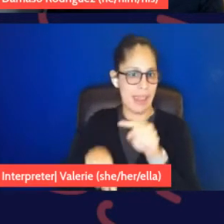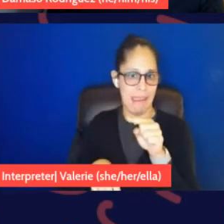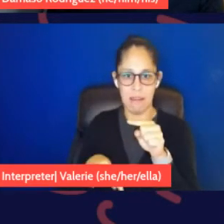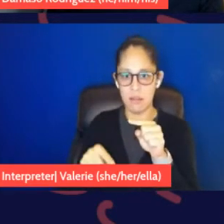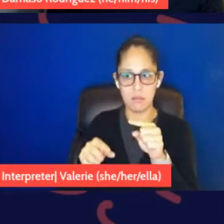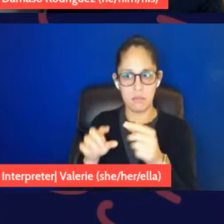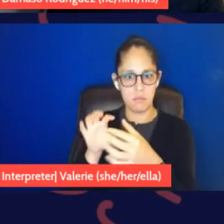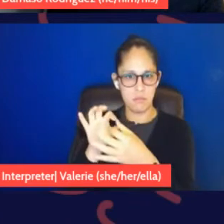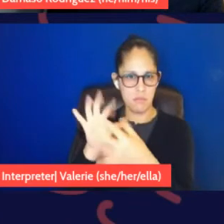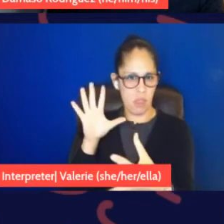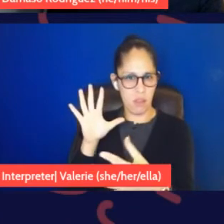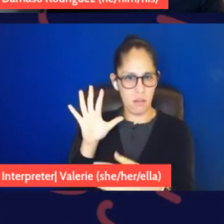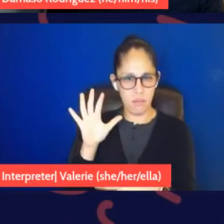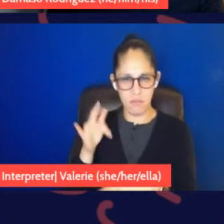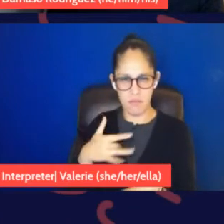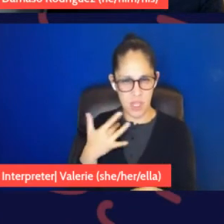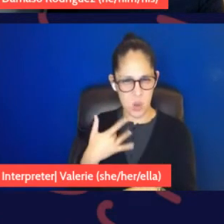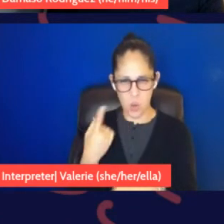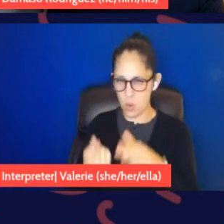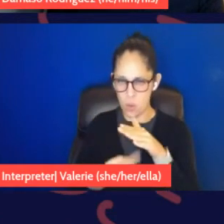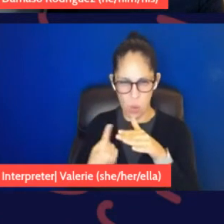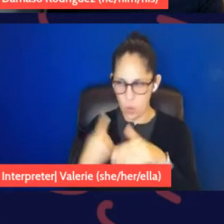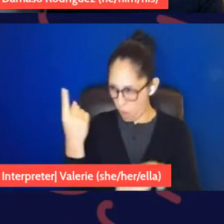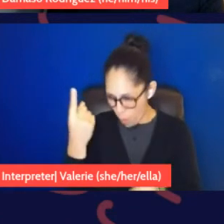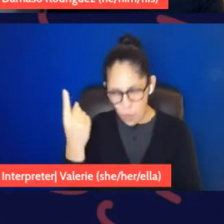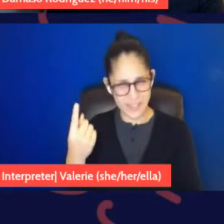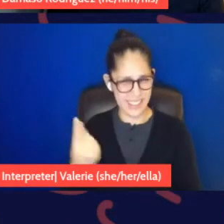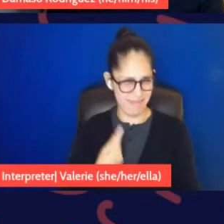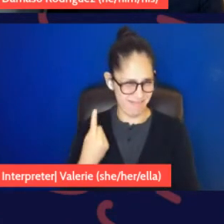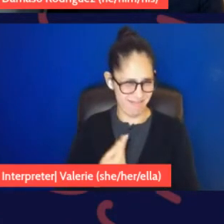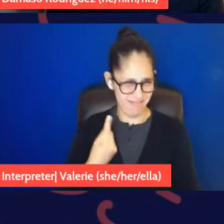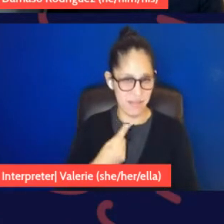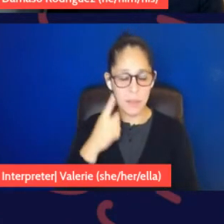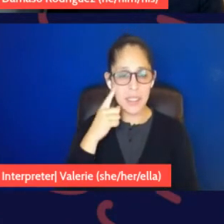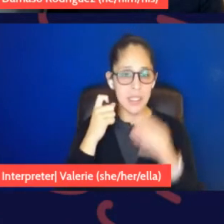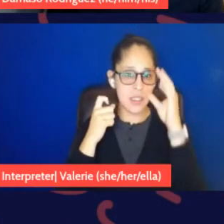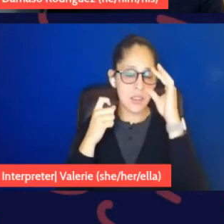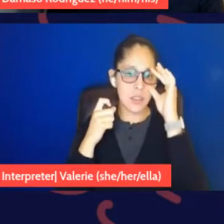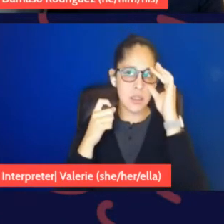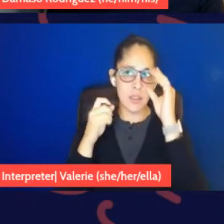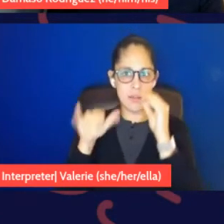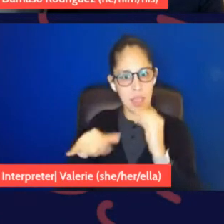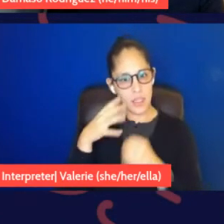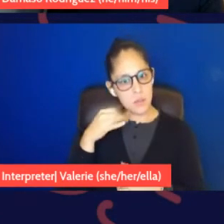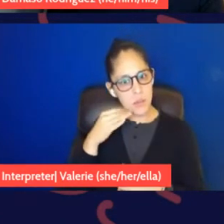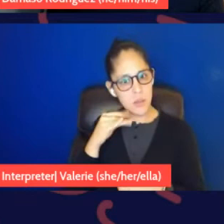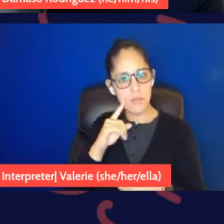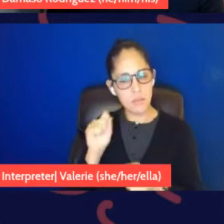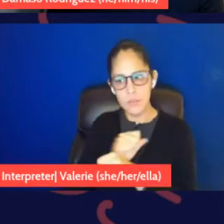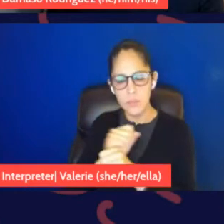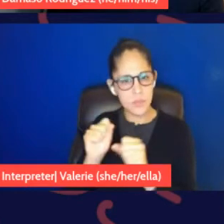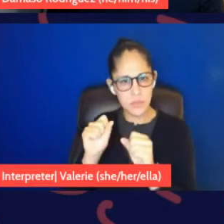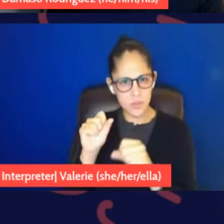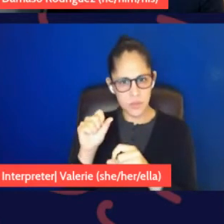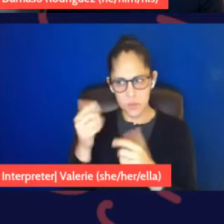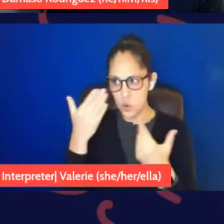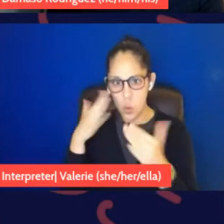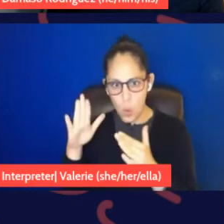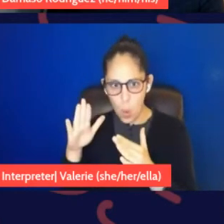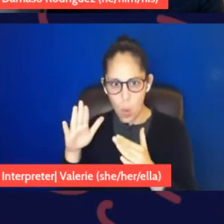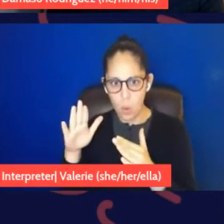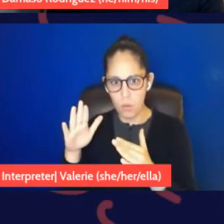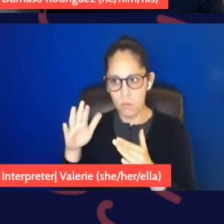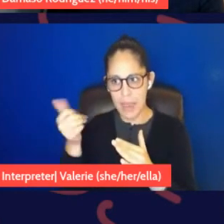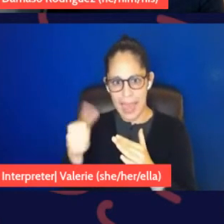because basically you just find yourself in a place that there is no points of reference. You don't know anybody, and